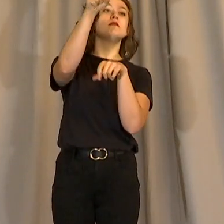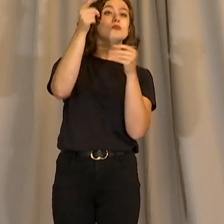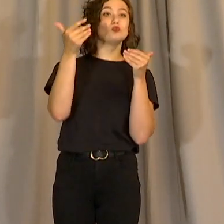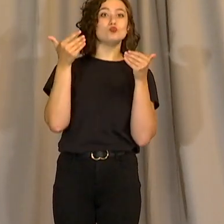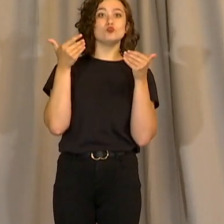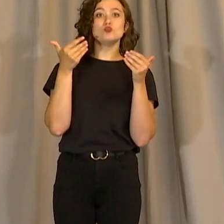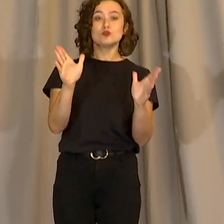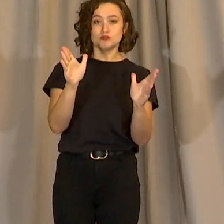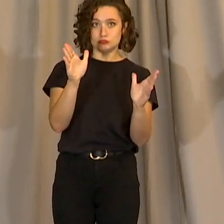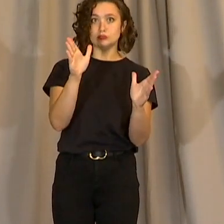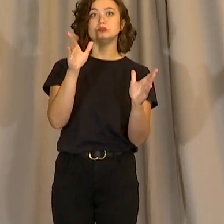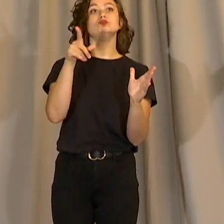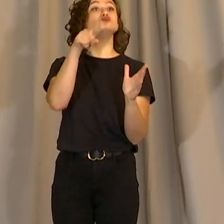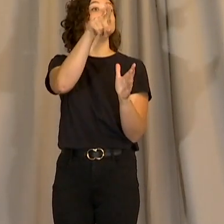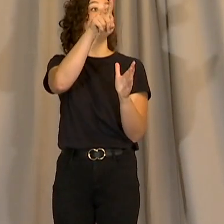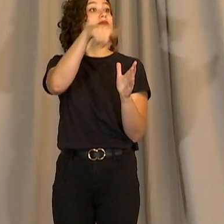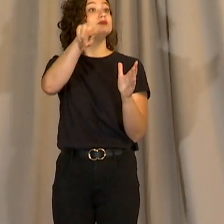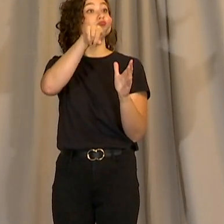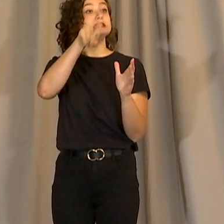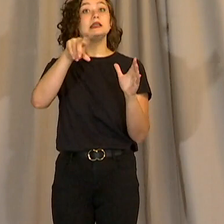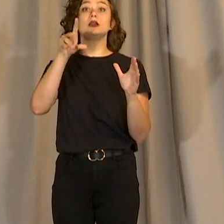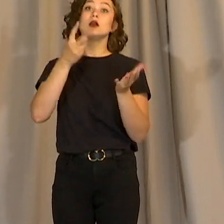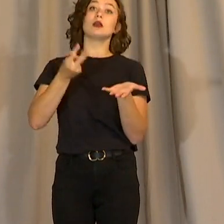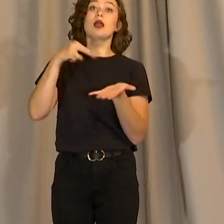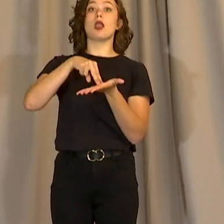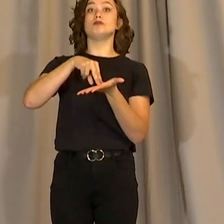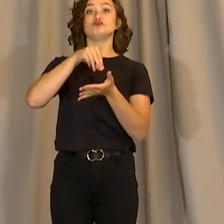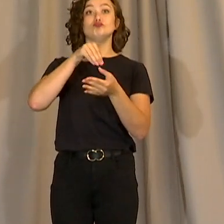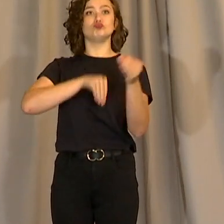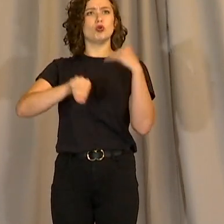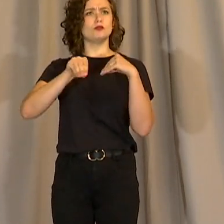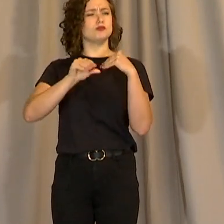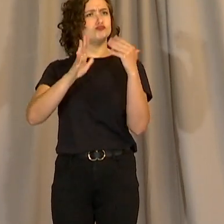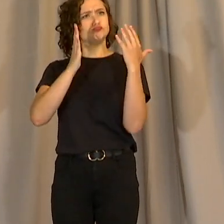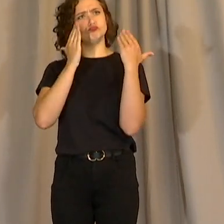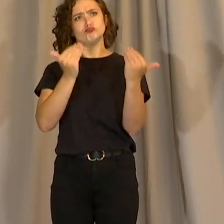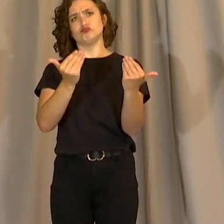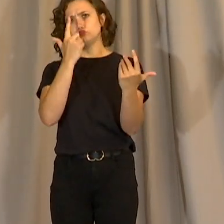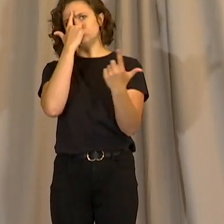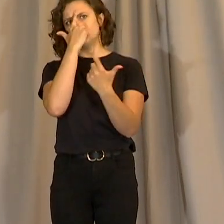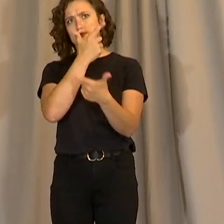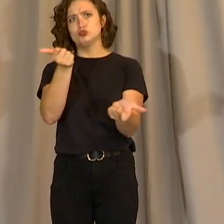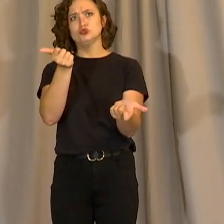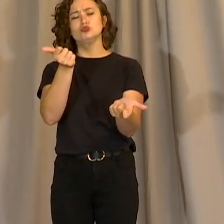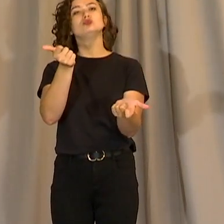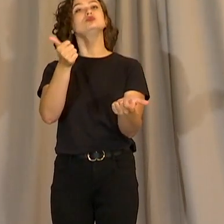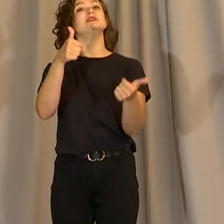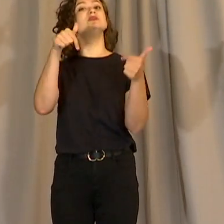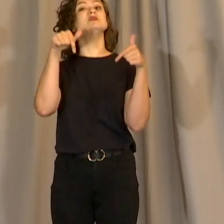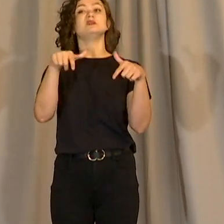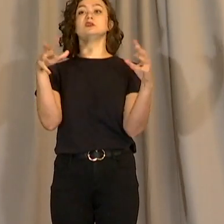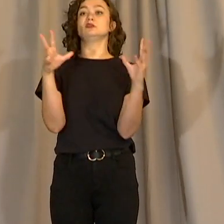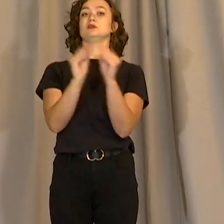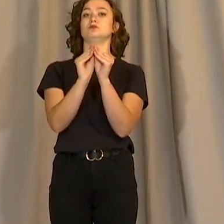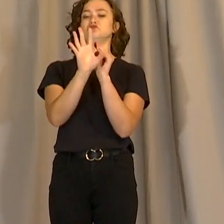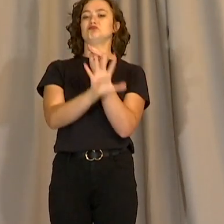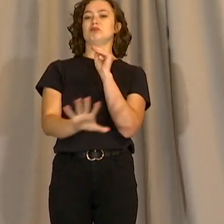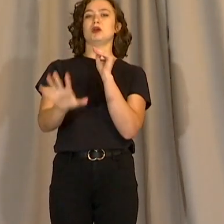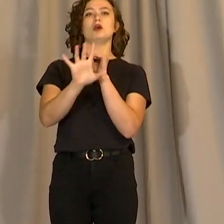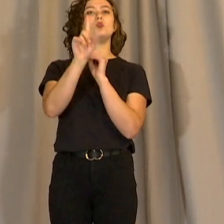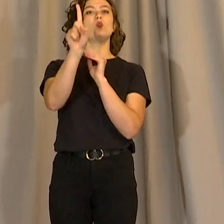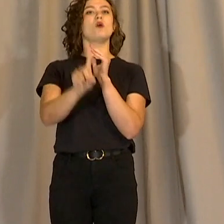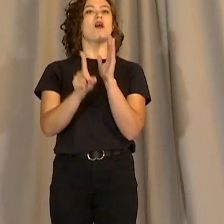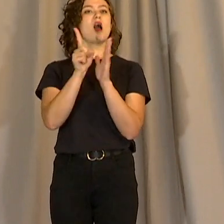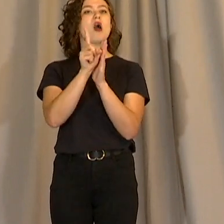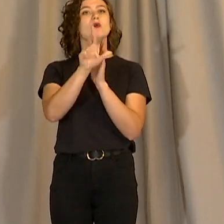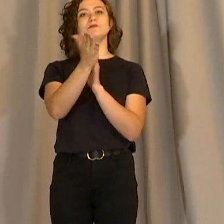you need to move around and get up, feel free. We have about an hour and 15 minutes together, and